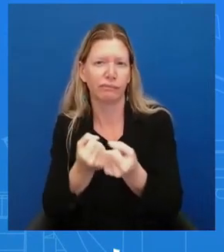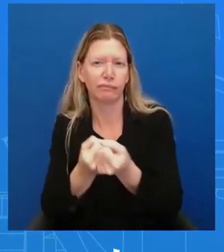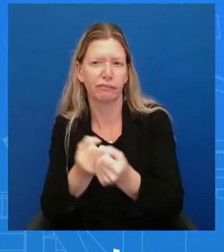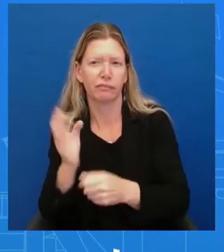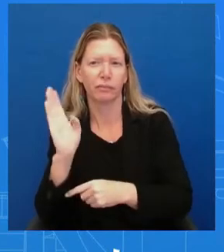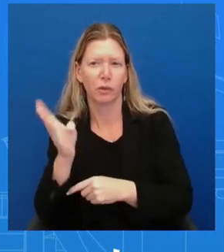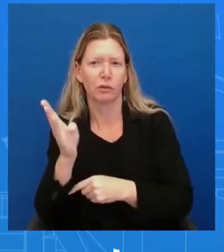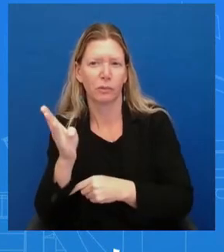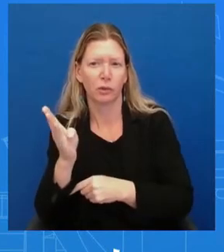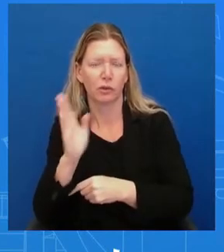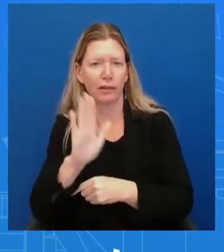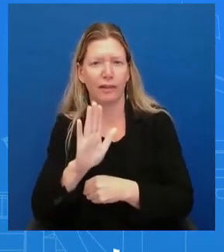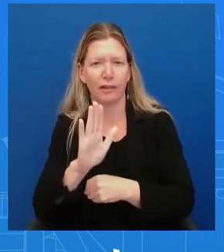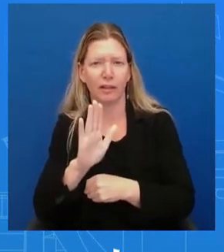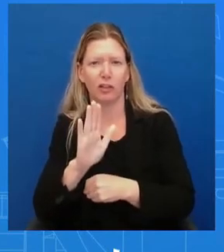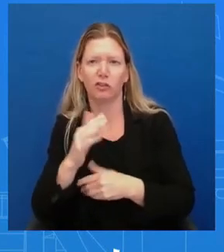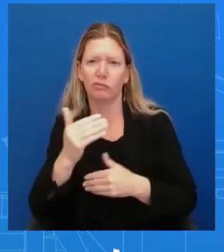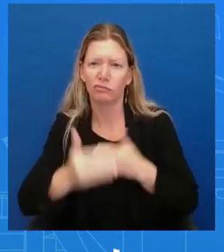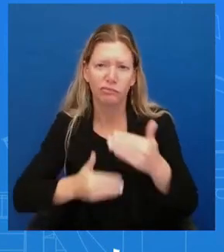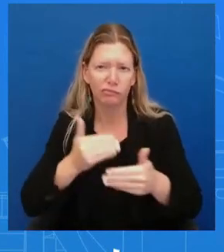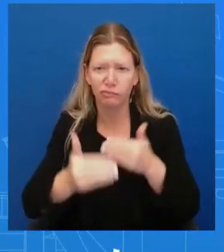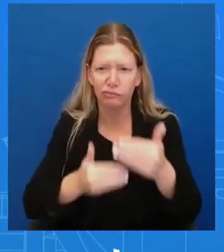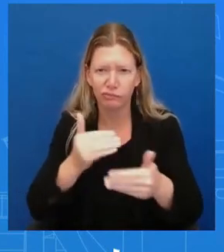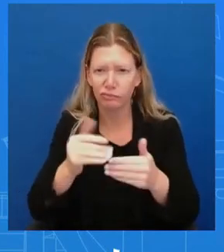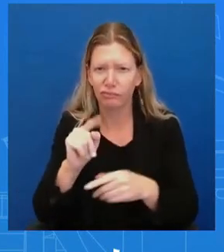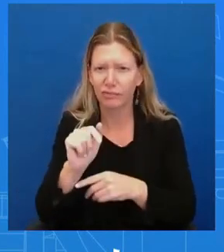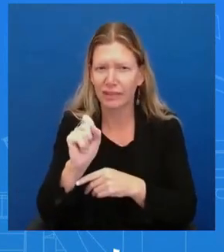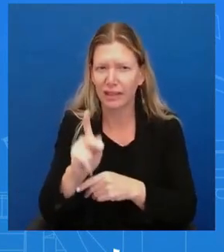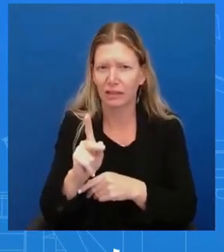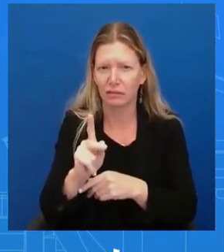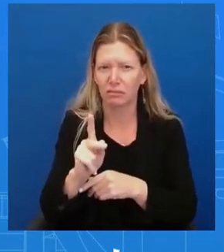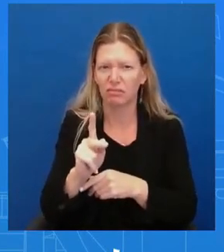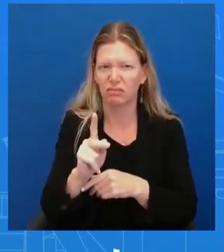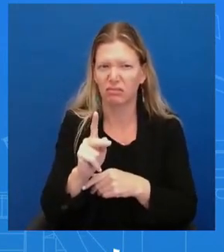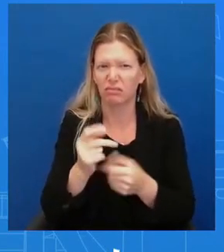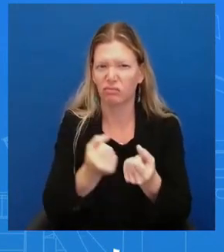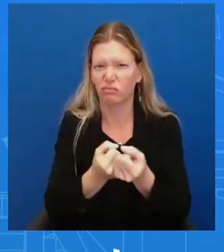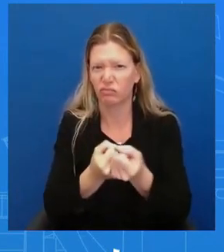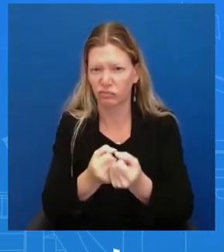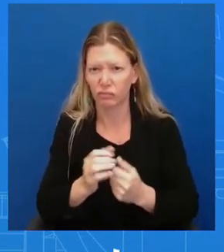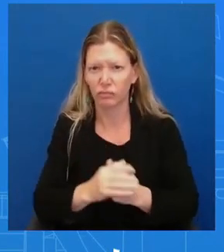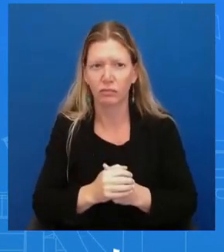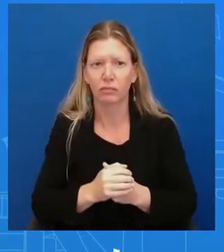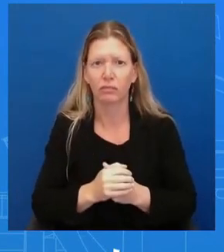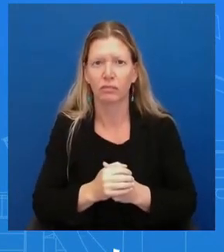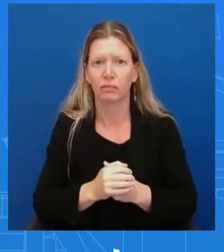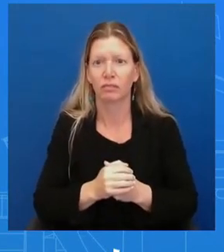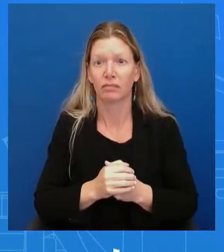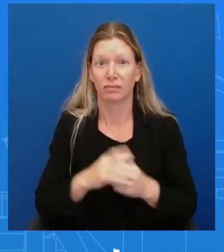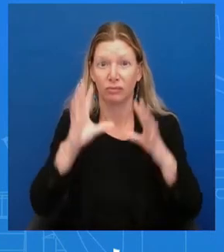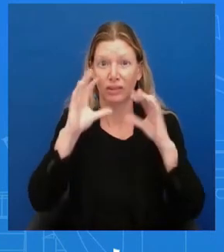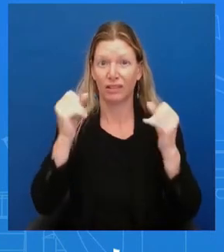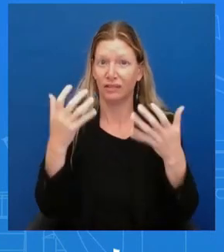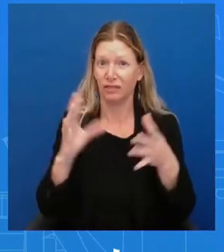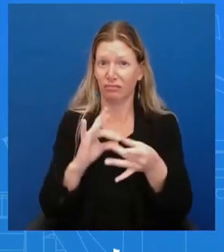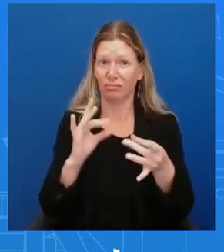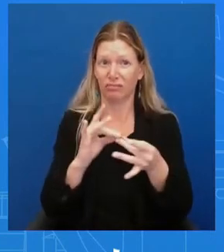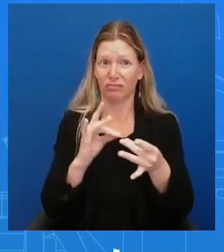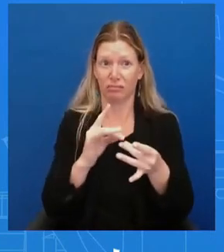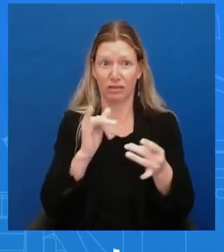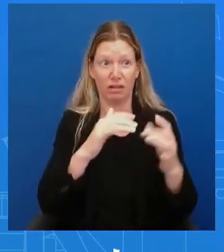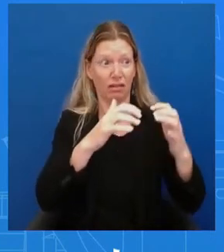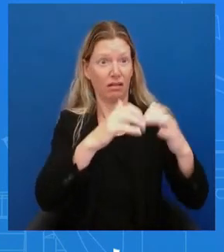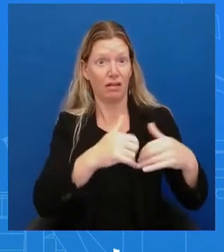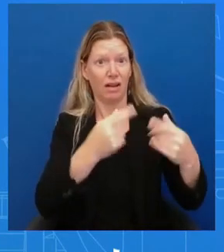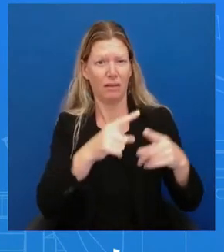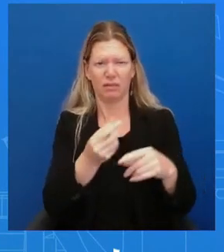with you, Baltimore, and we will be there until we get this done. Karine, is he viewing air, land, and sea, like flying by